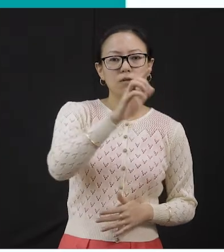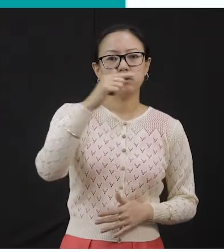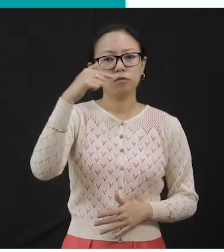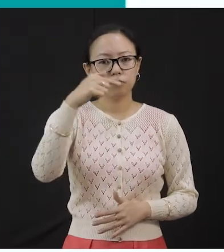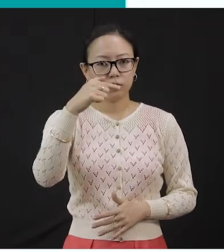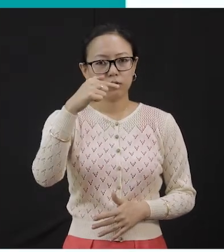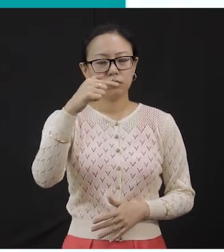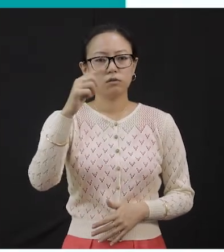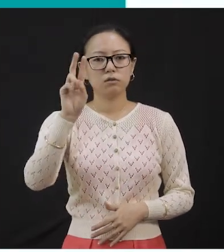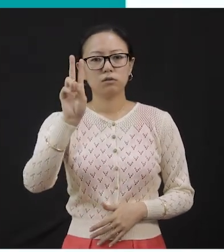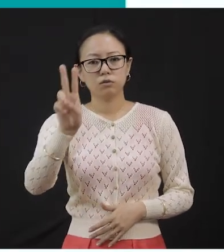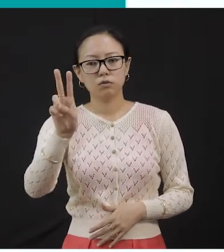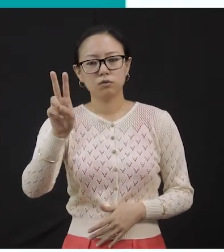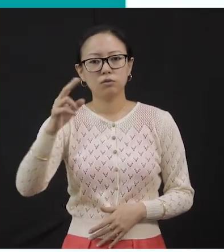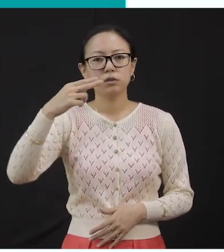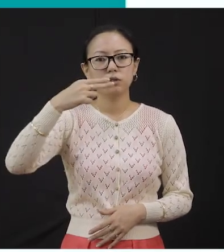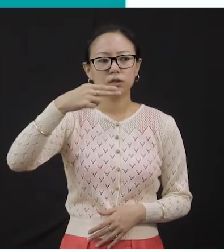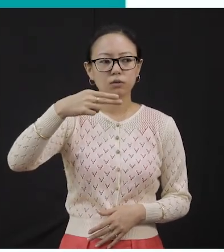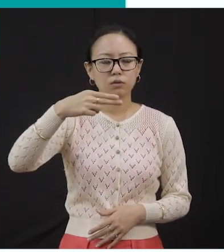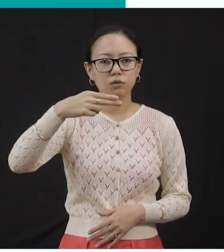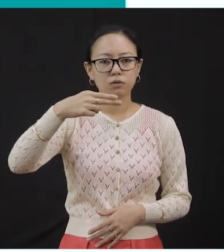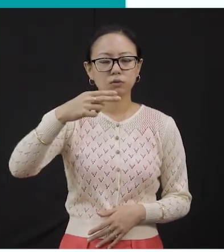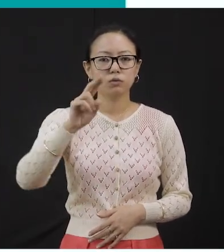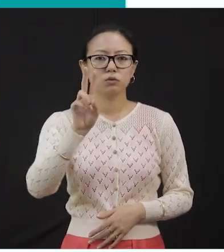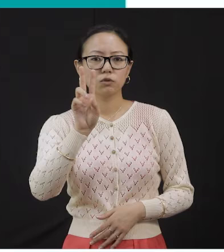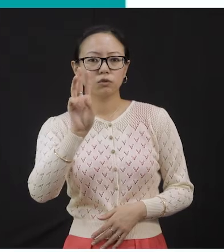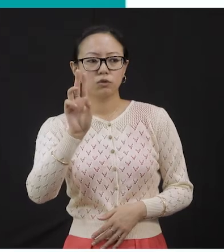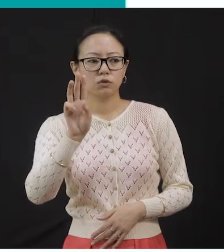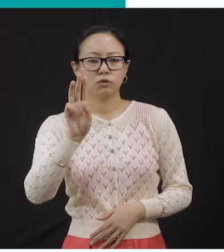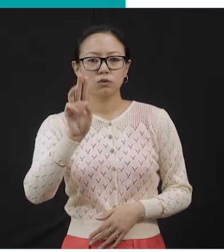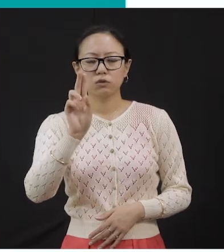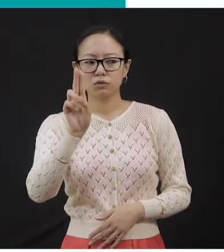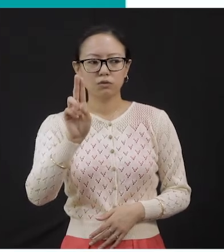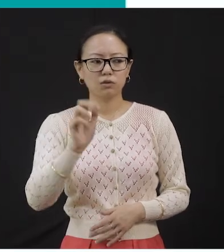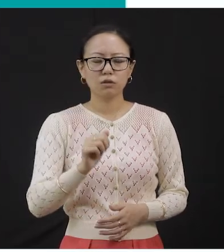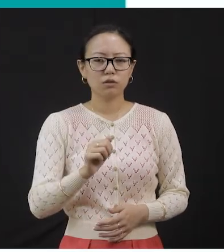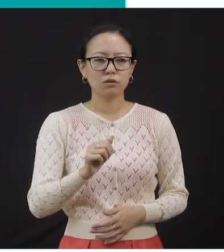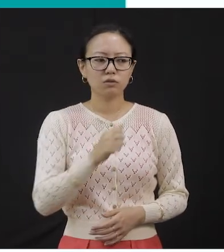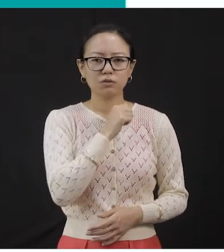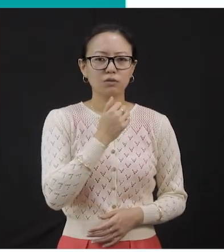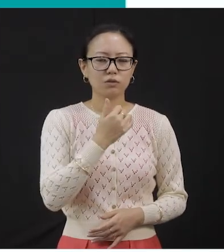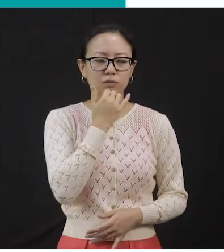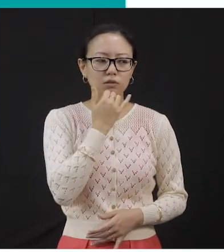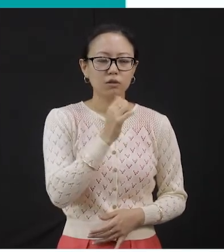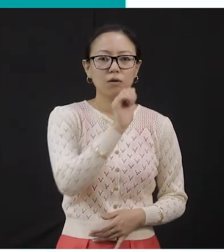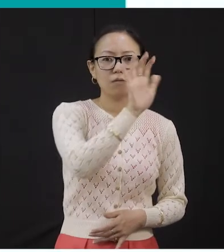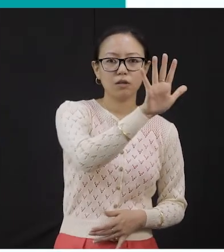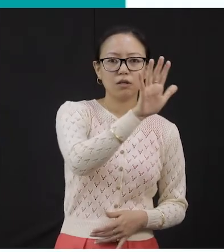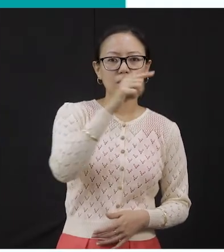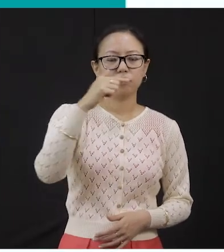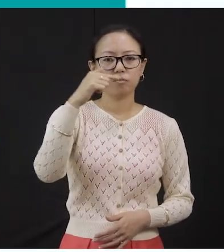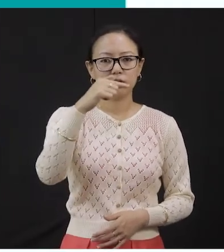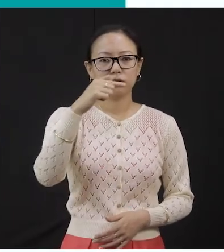minus 2 is equal to, sorry, 5 minus 3 is equal to 2.